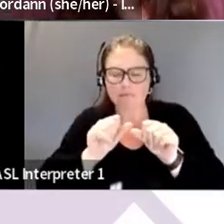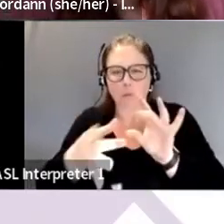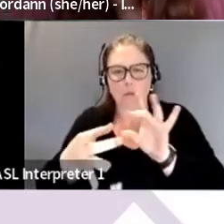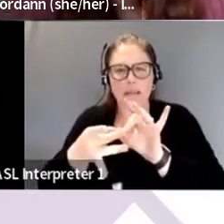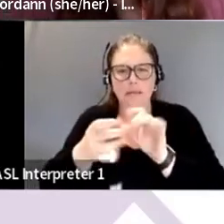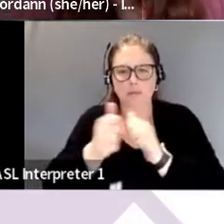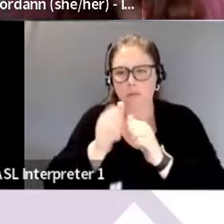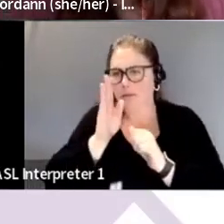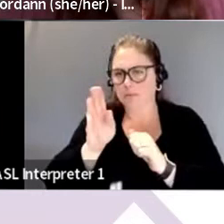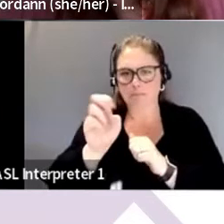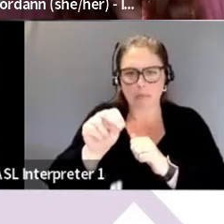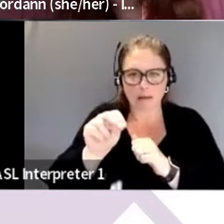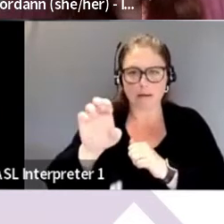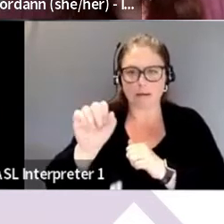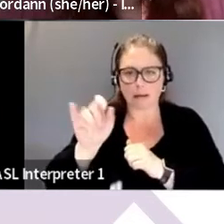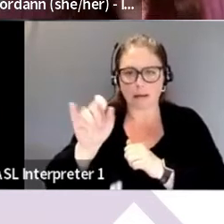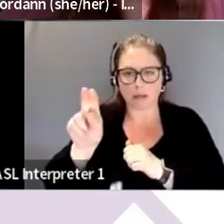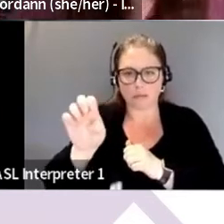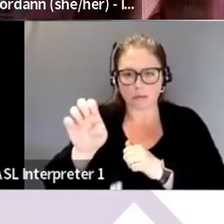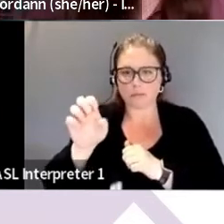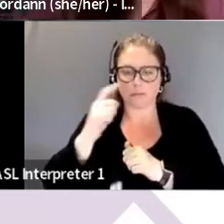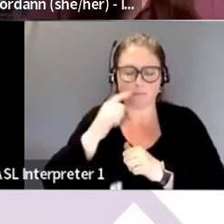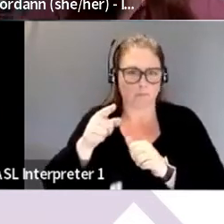conversation. Thank you. Okay.